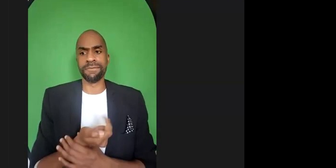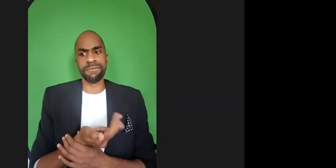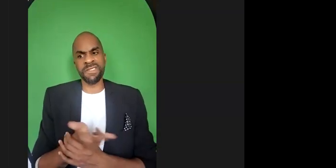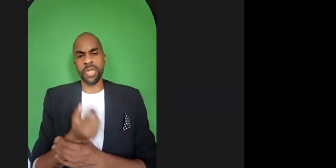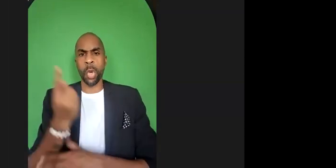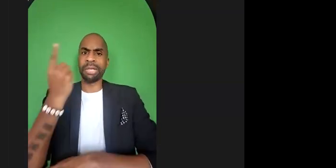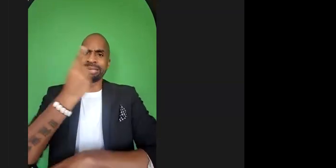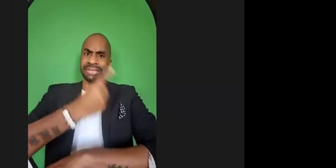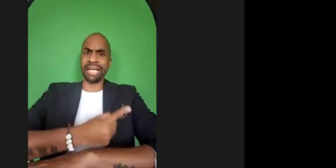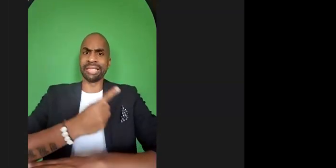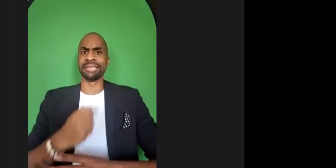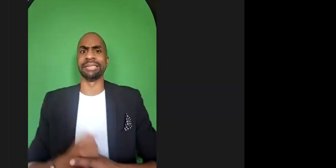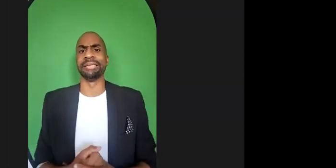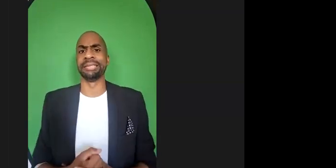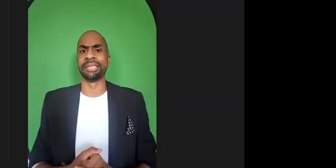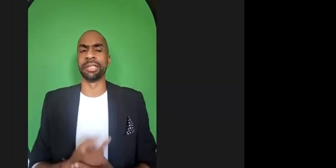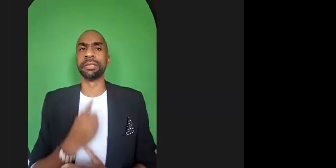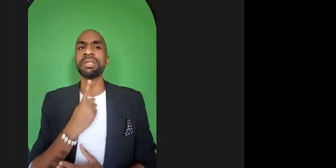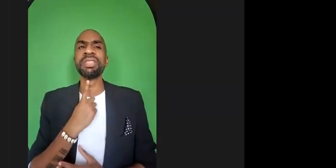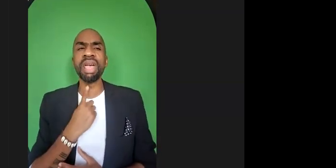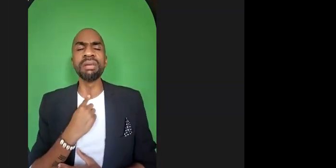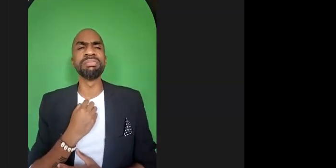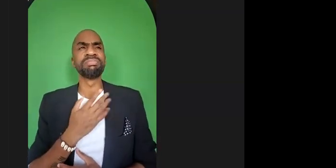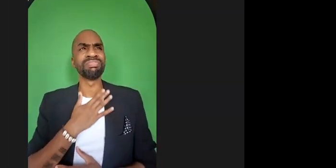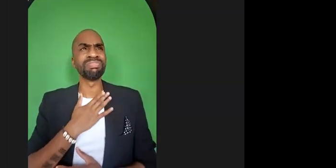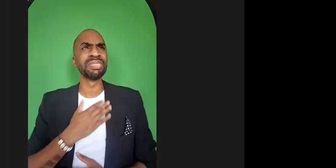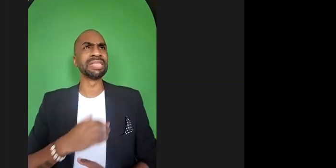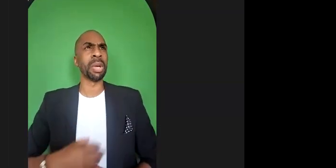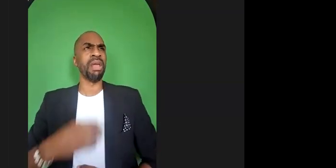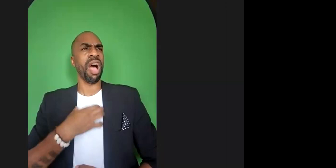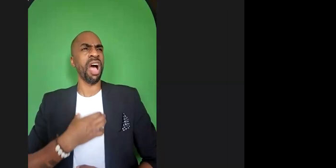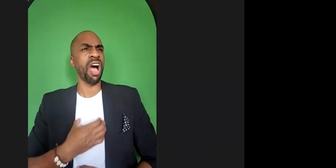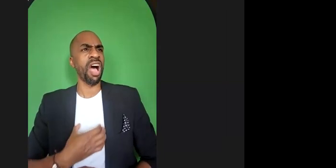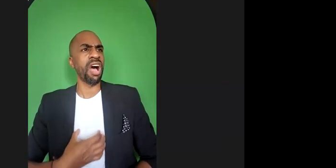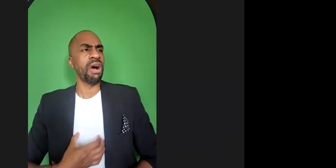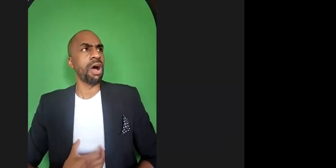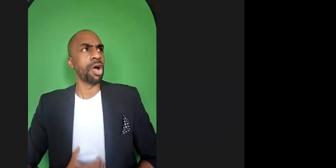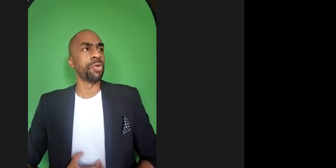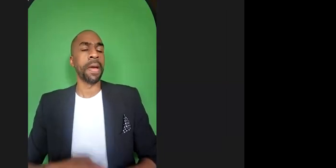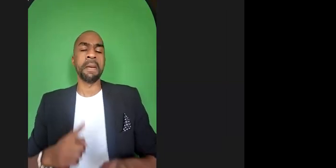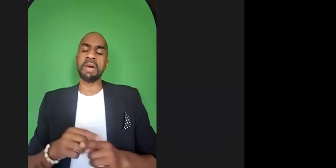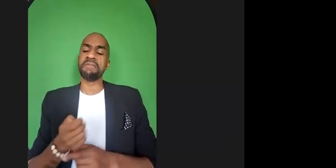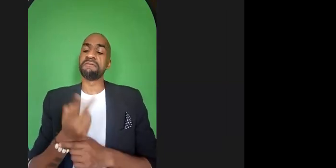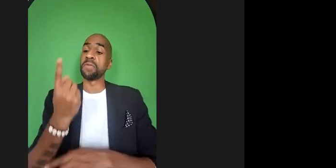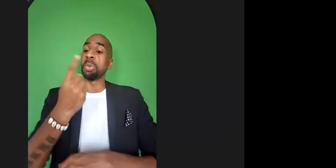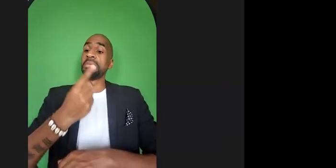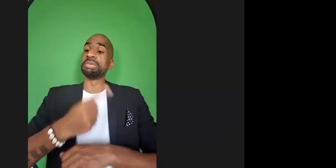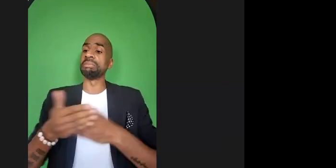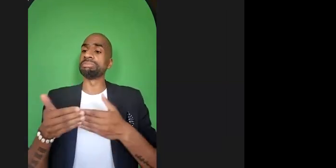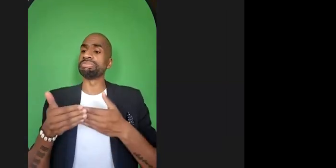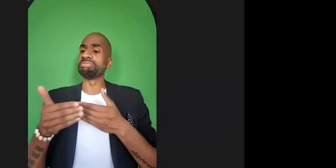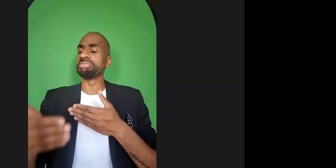some hunger and especially thirst. But then after a few days, generally people become less hungry, less thirsty, also